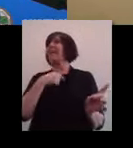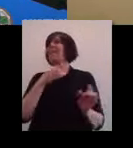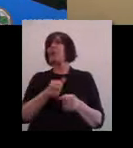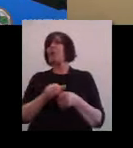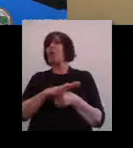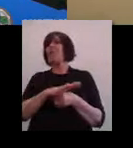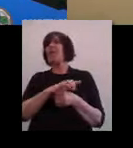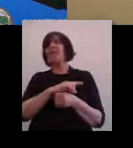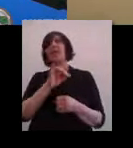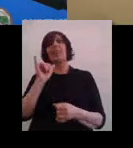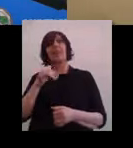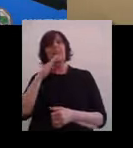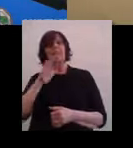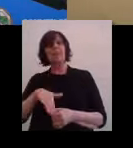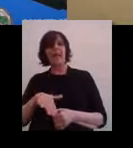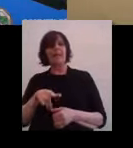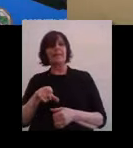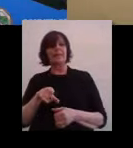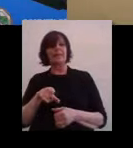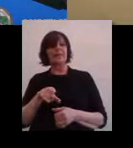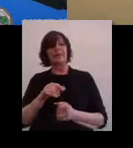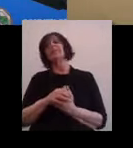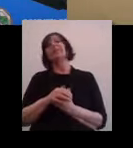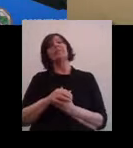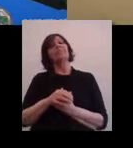providing accurate data to the family members.